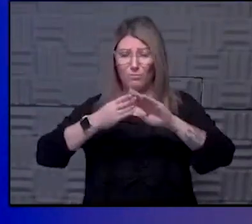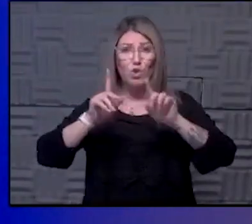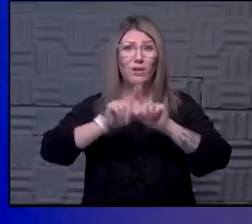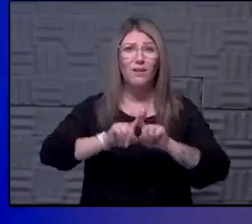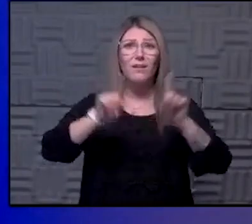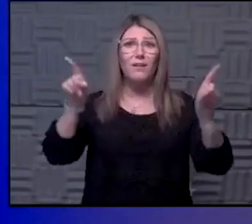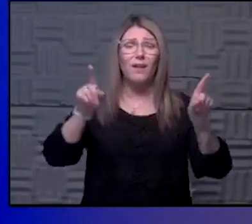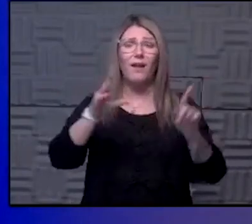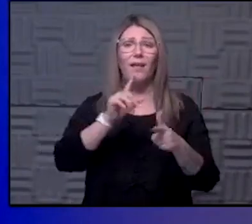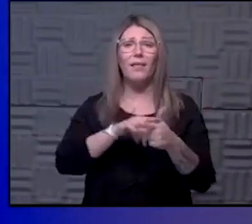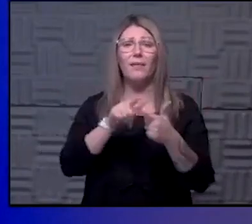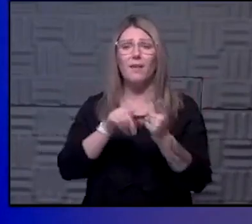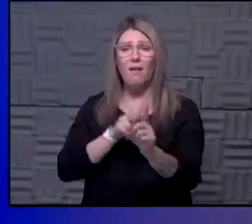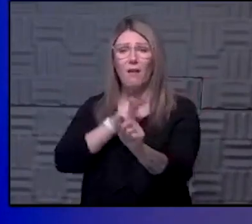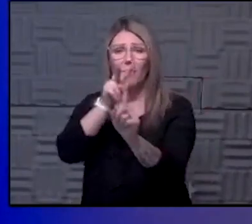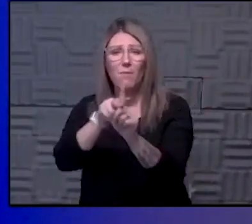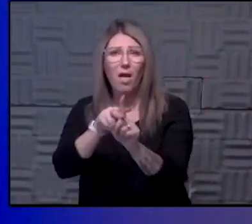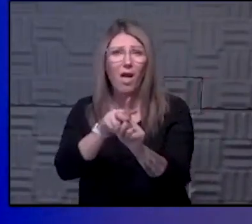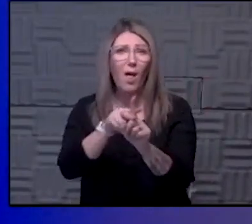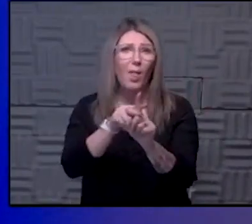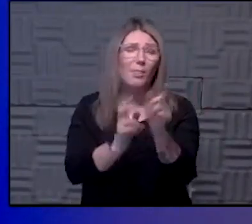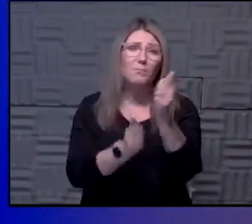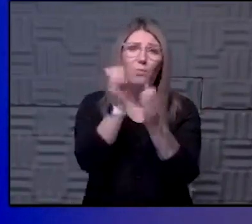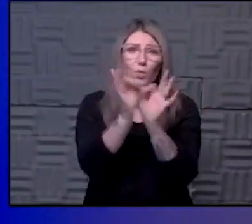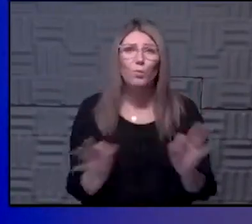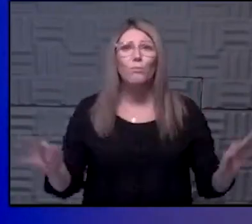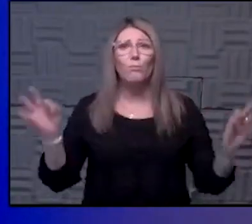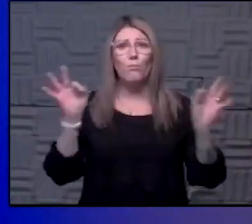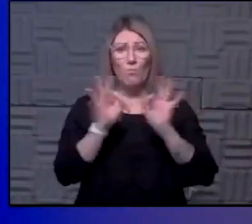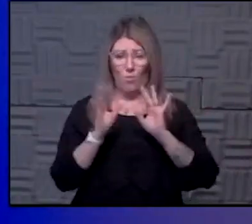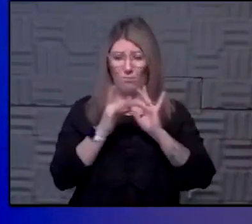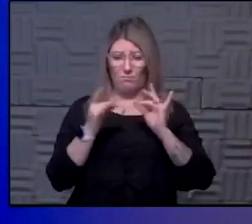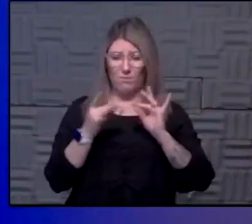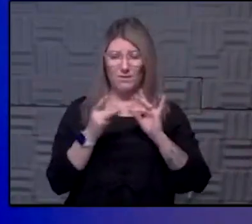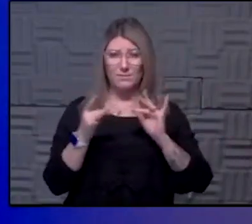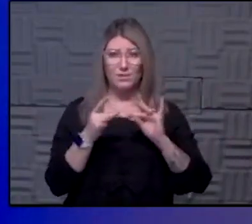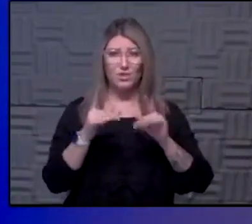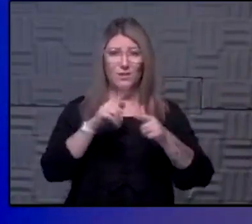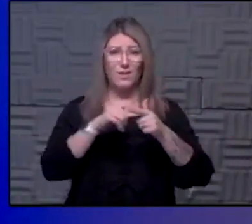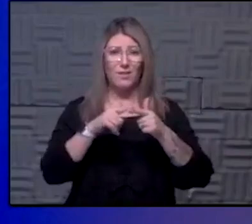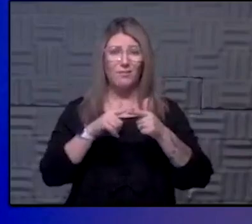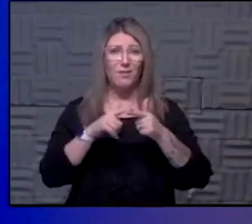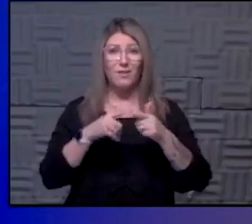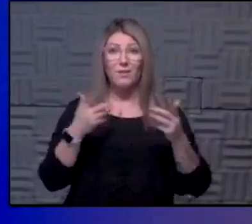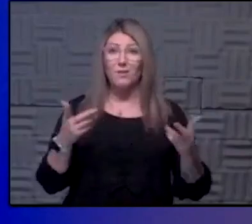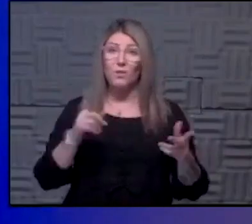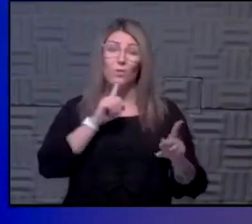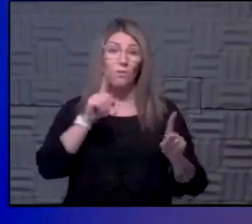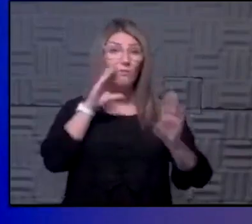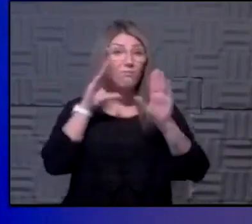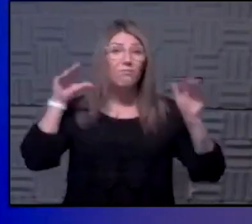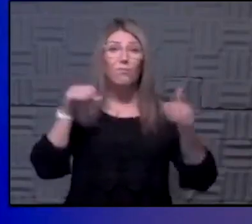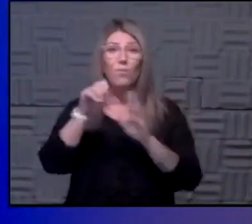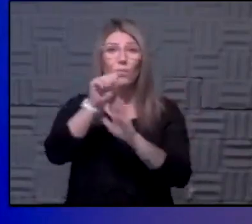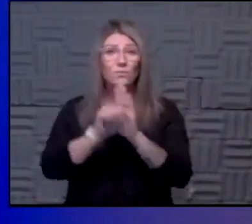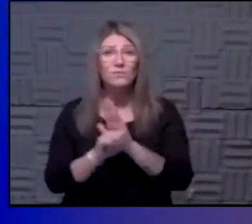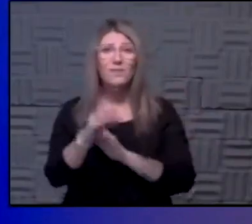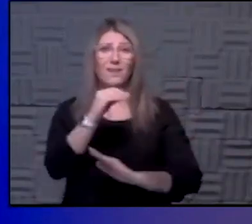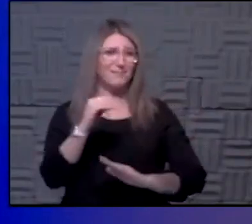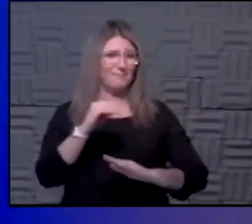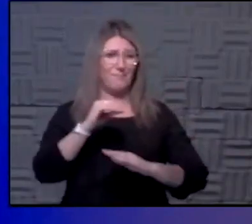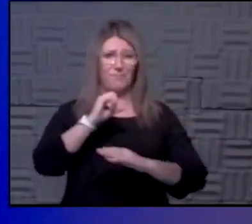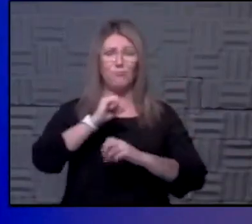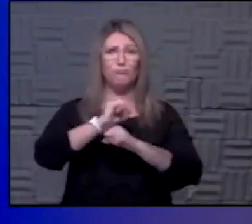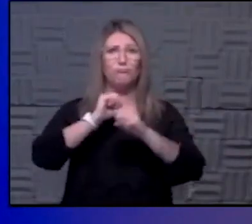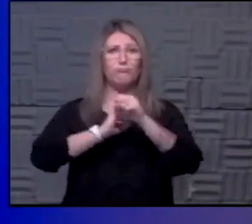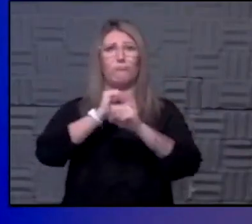then applying, the top messages, the best messages from the top, and then bringing it down to the states, the infrastructure's there, and